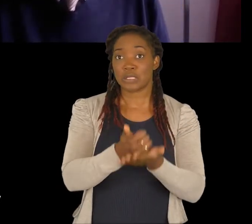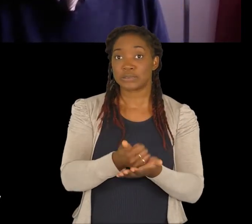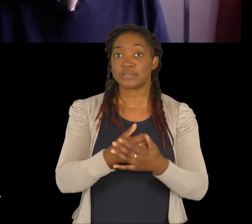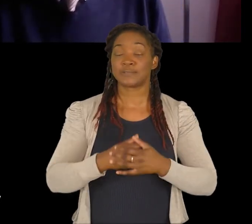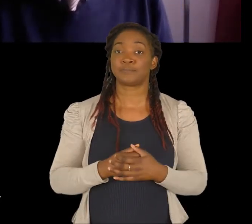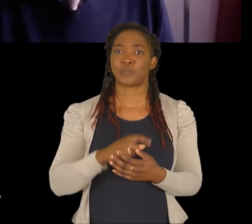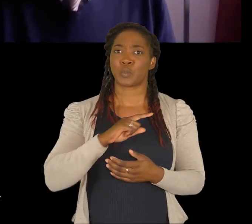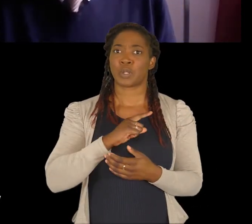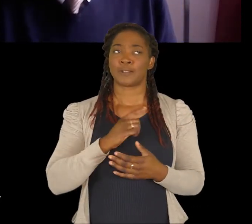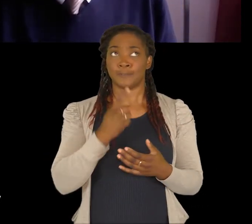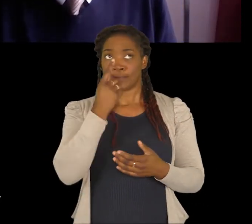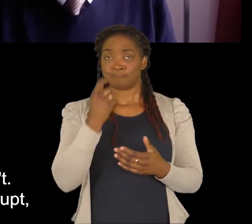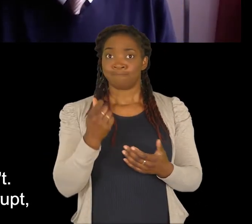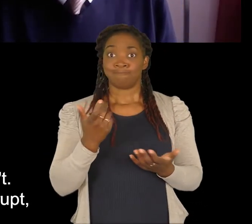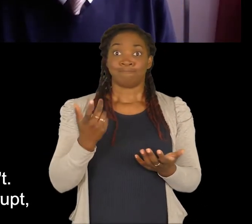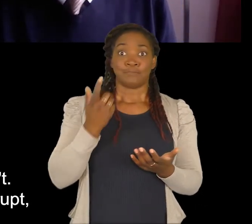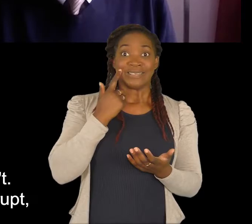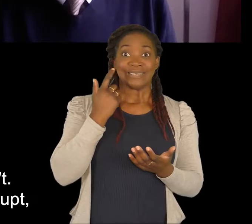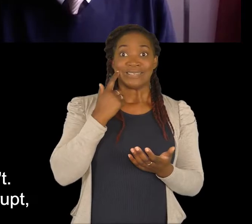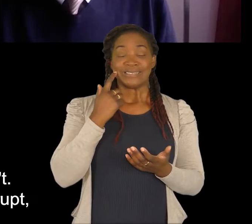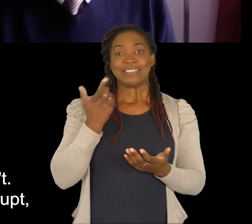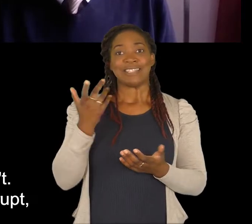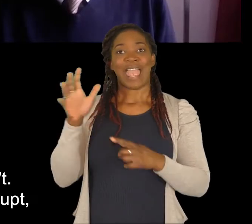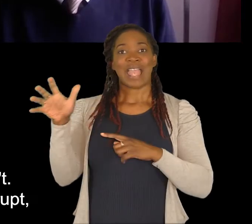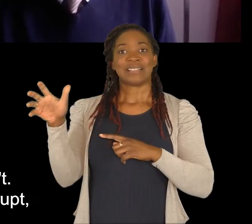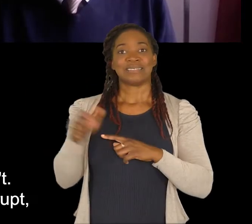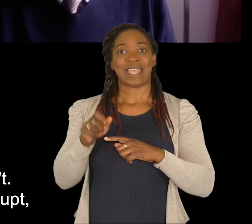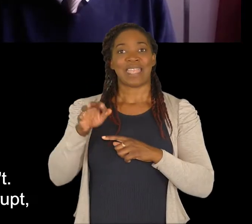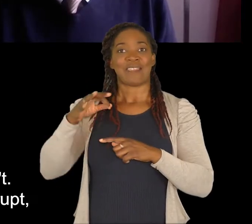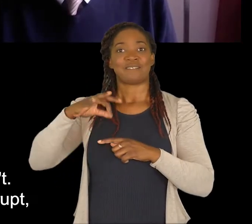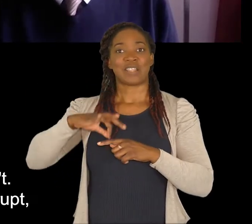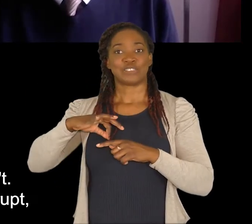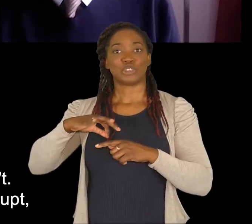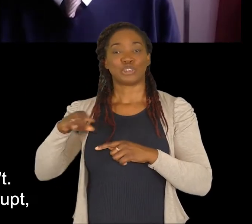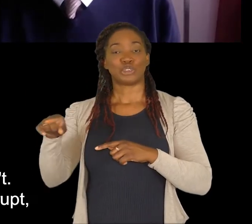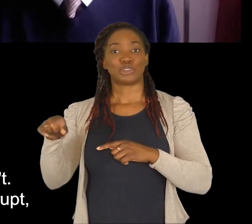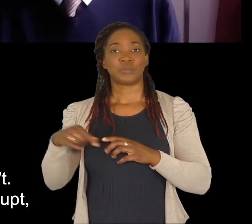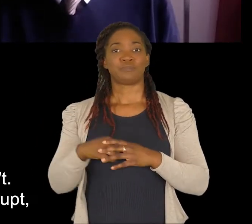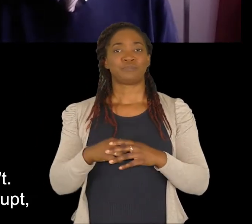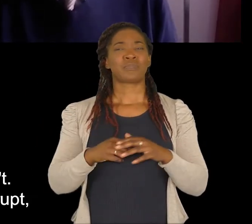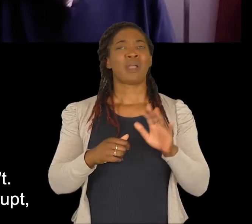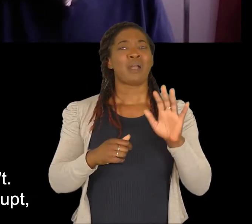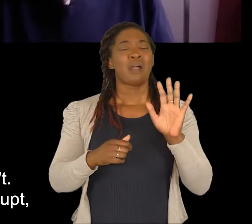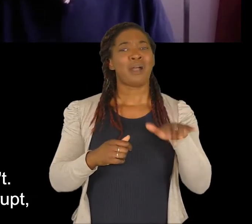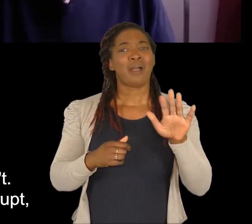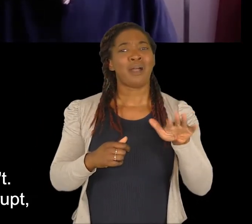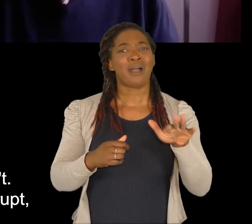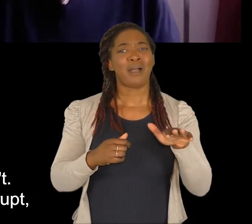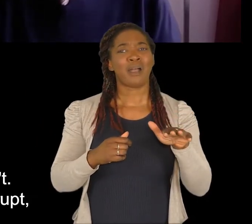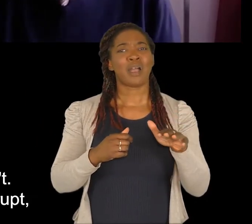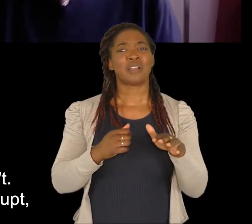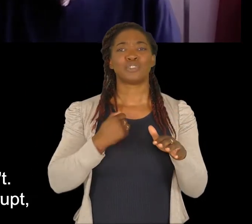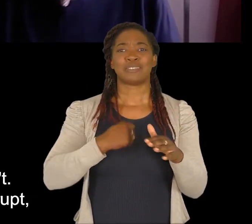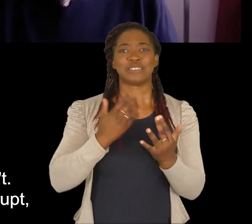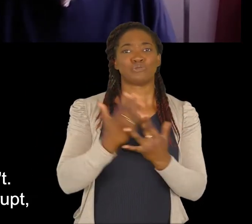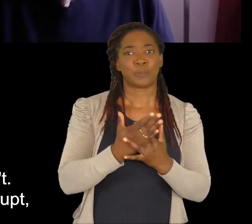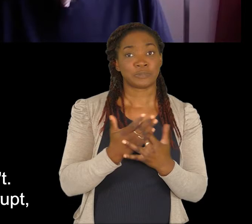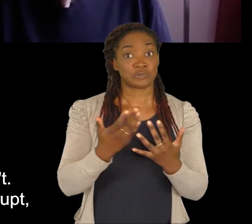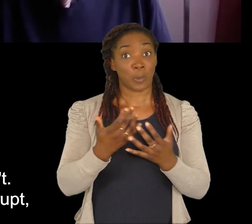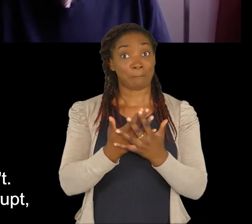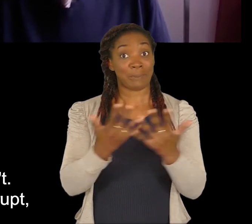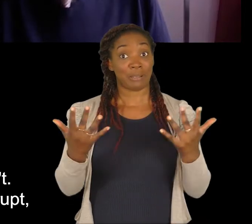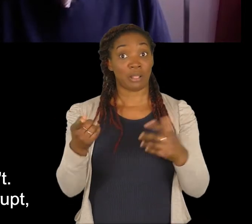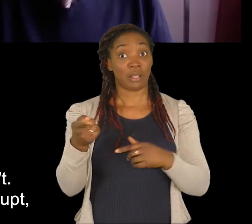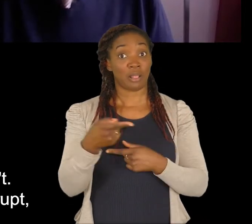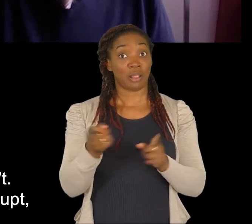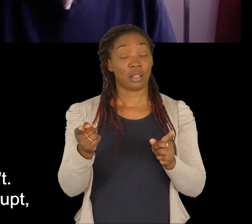advice on that, because it's really easy to be taken advantage of if you don't just know on that, Hardeep, sorry for interrupting, just on that. So if people